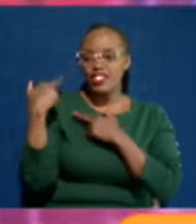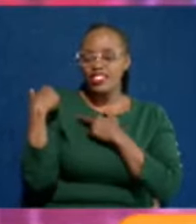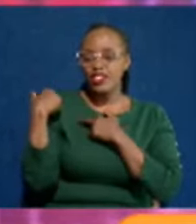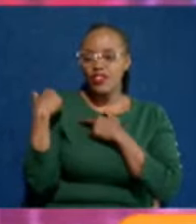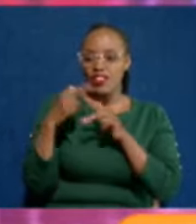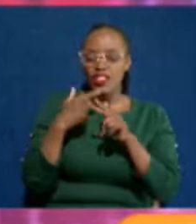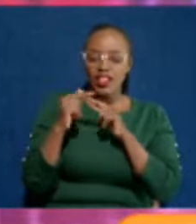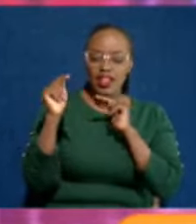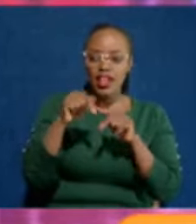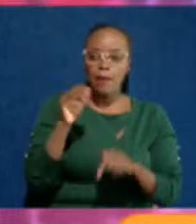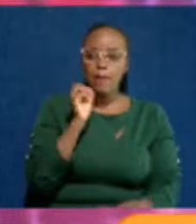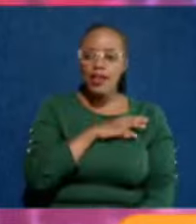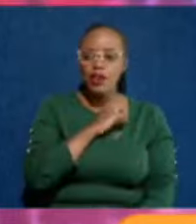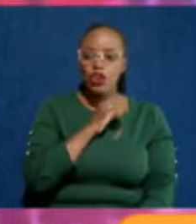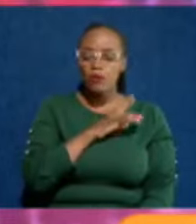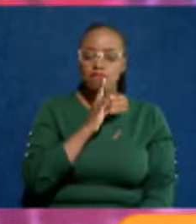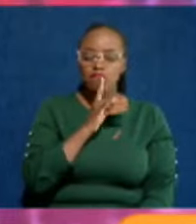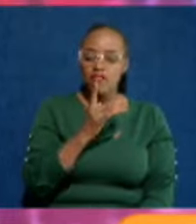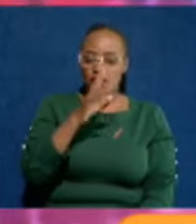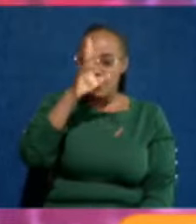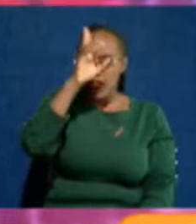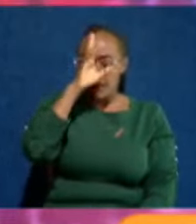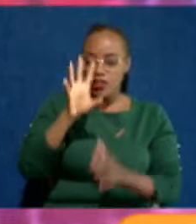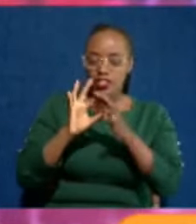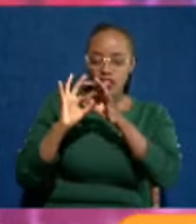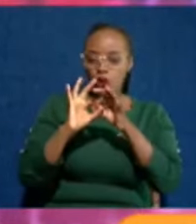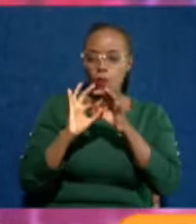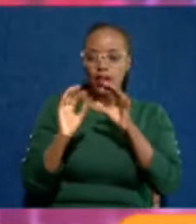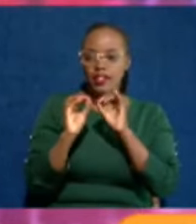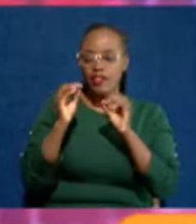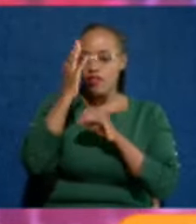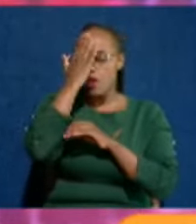come and complain that the police service is not cooperating. Mm-hmm. Yeah.